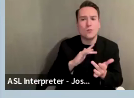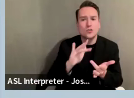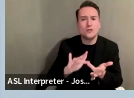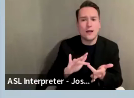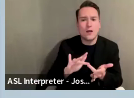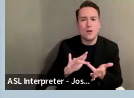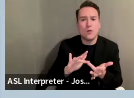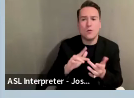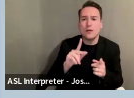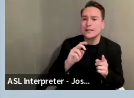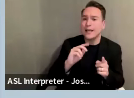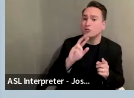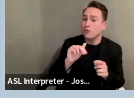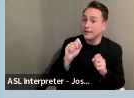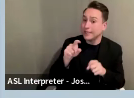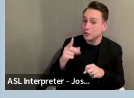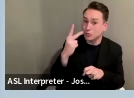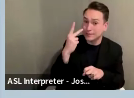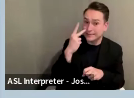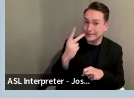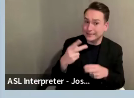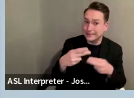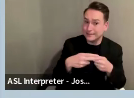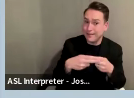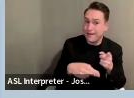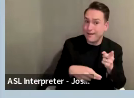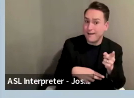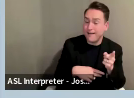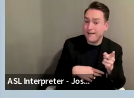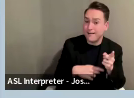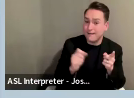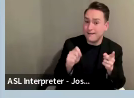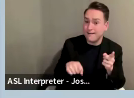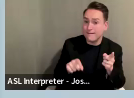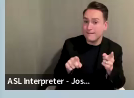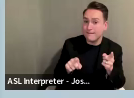Okay, can you see the slide that is still up on the presentation?